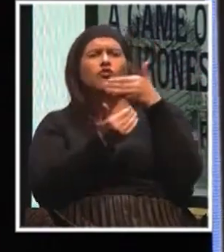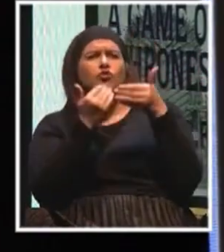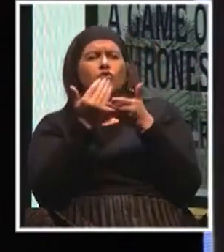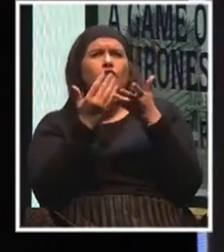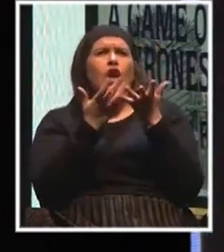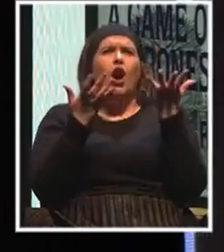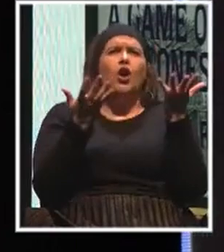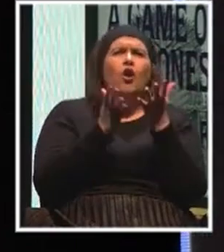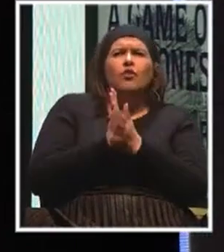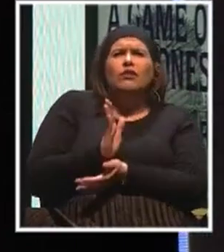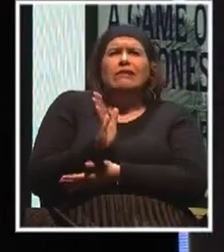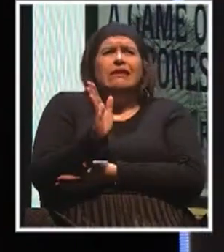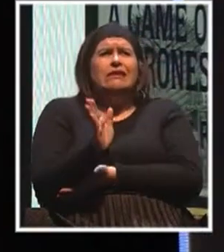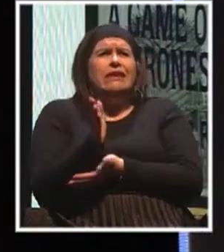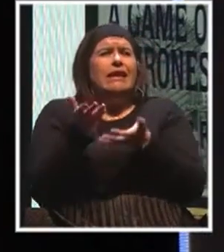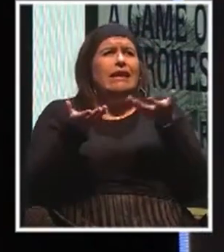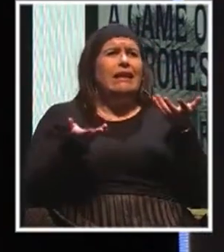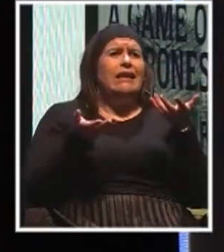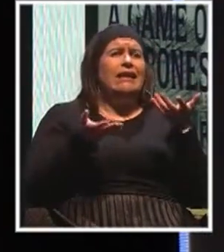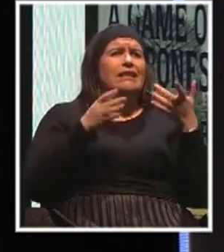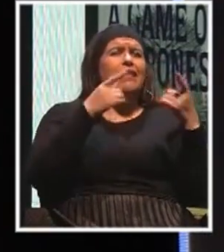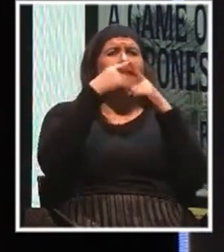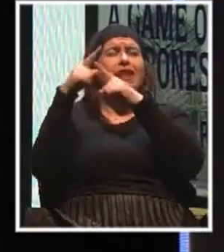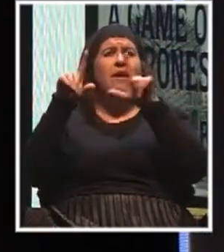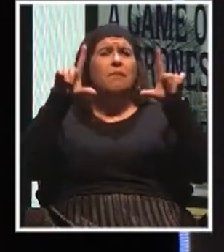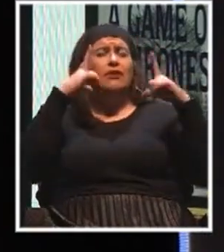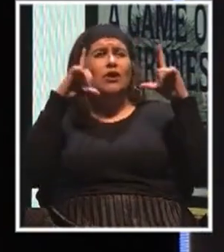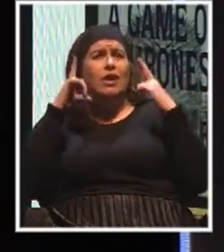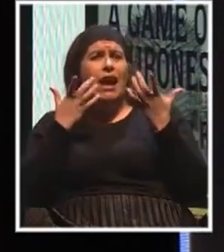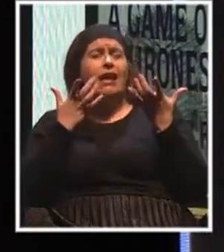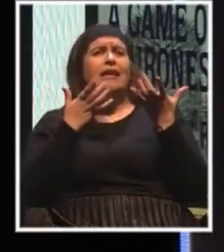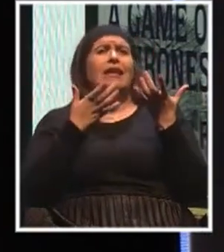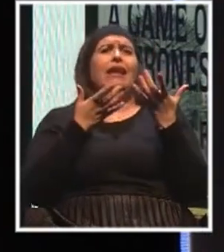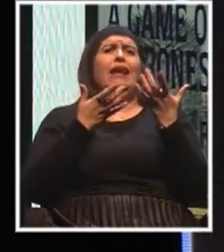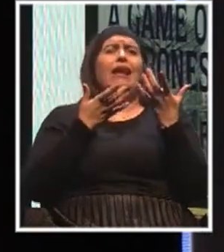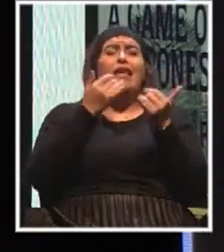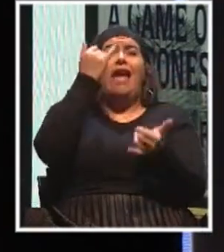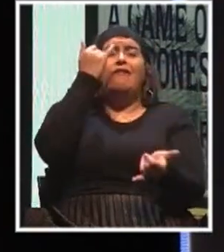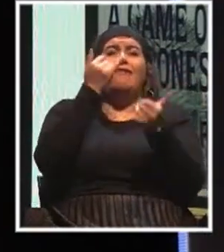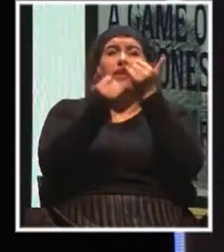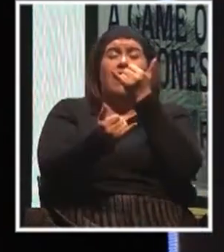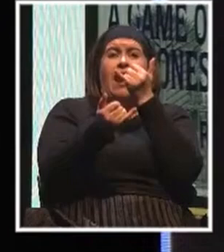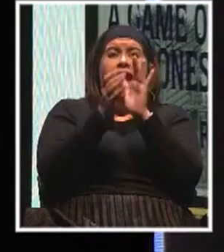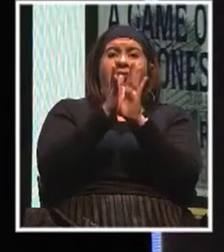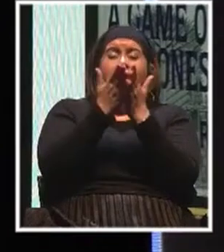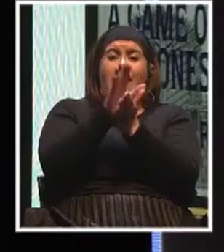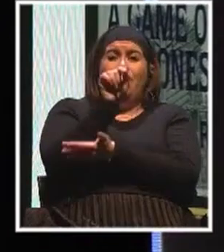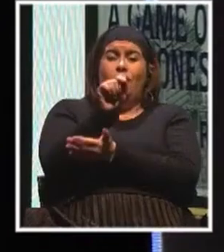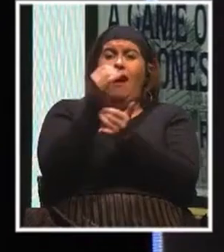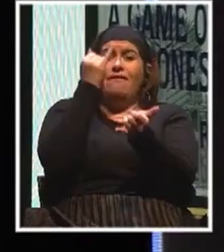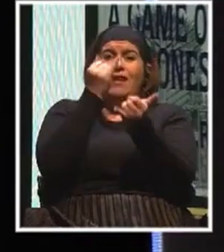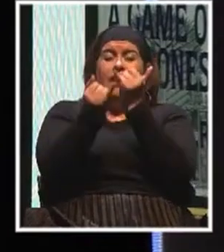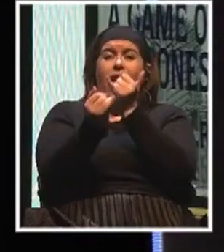And the places and the houses and all this. In the backs of the books, George R. Martin had these very primitive line drawings that